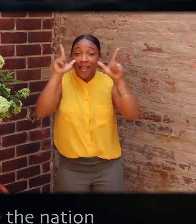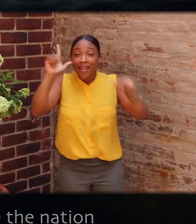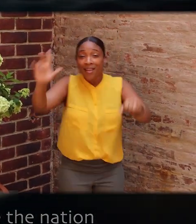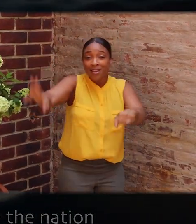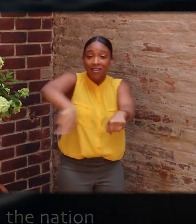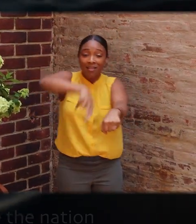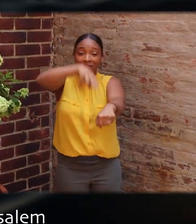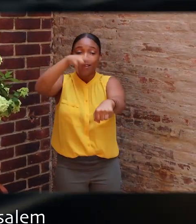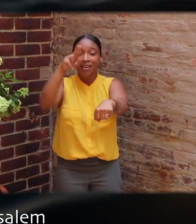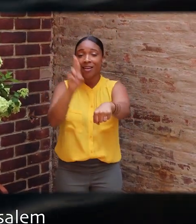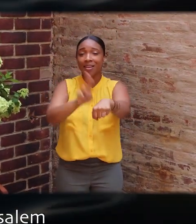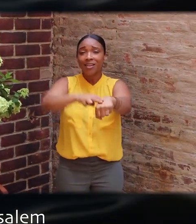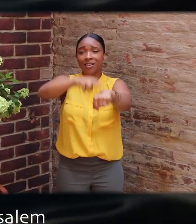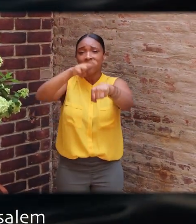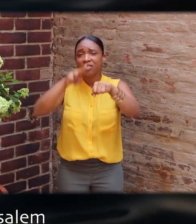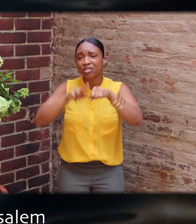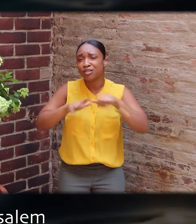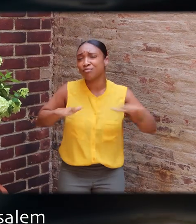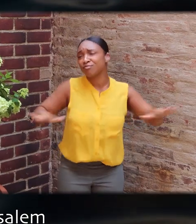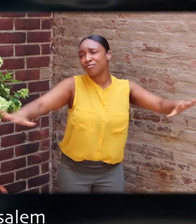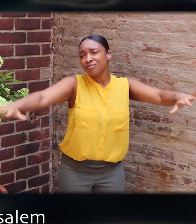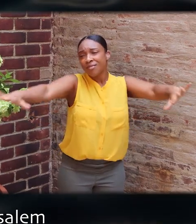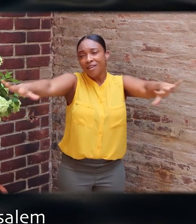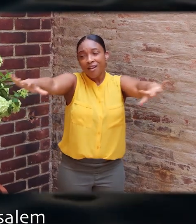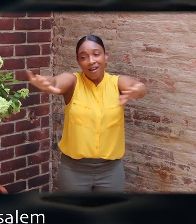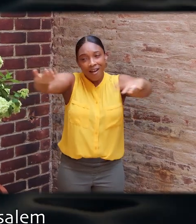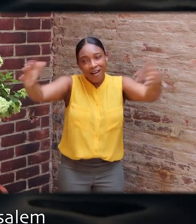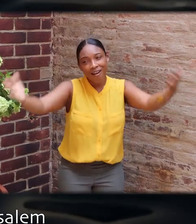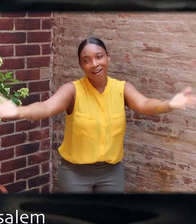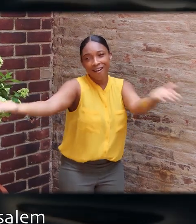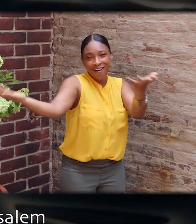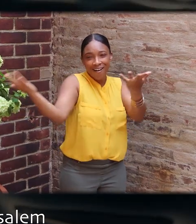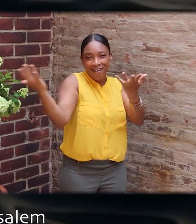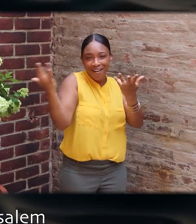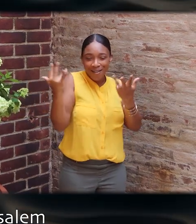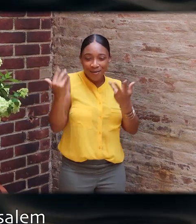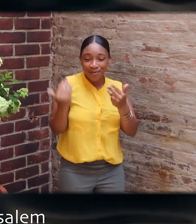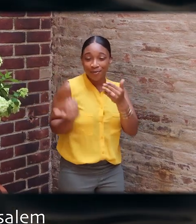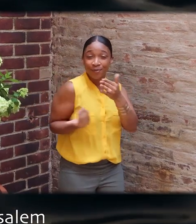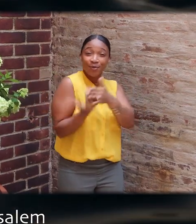nation. Come, a new